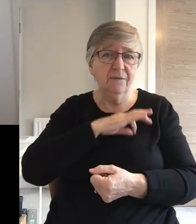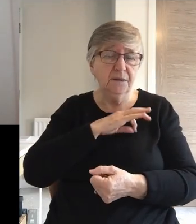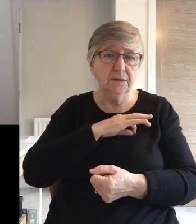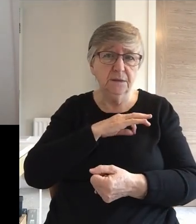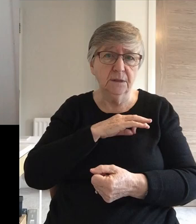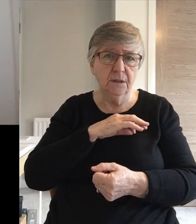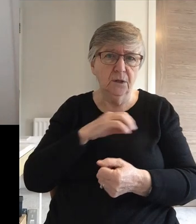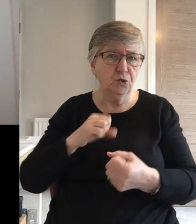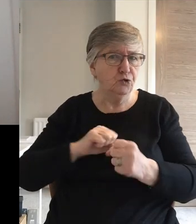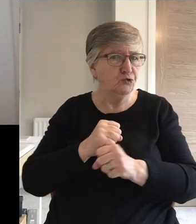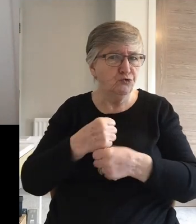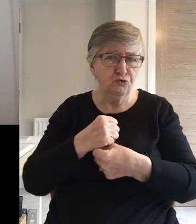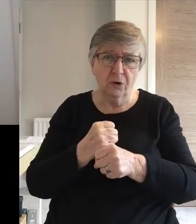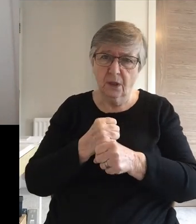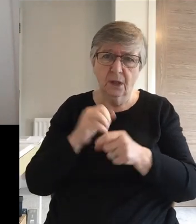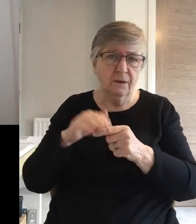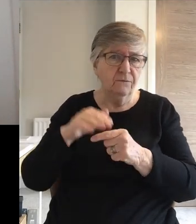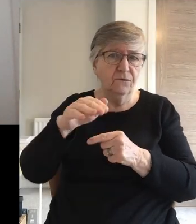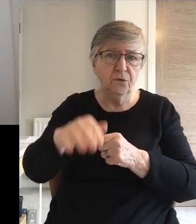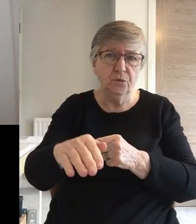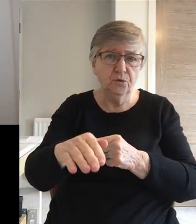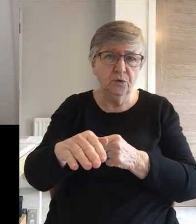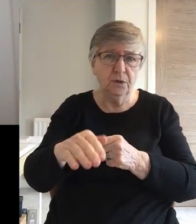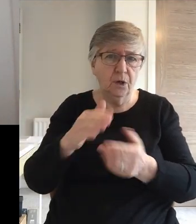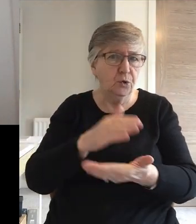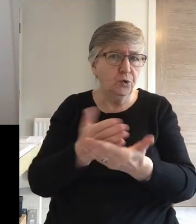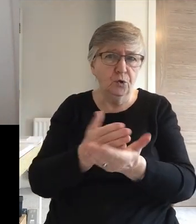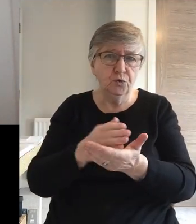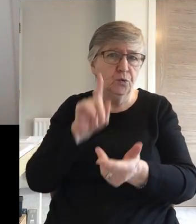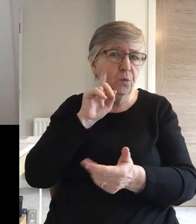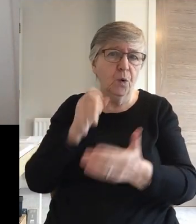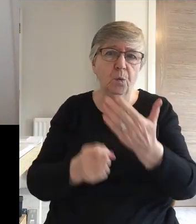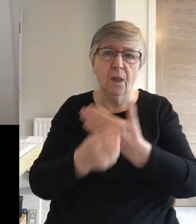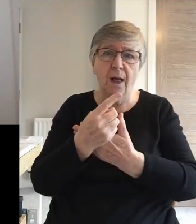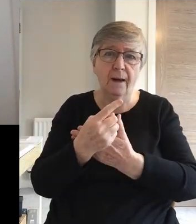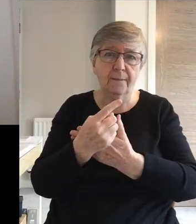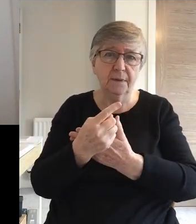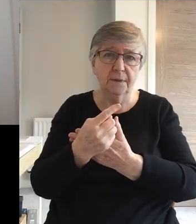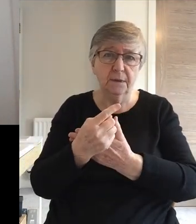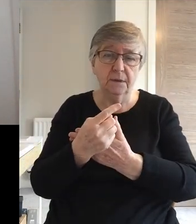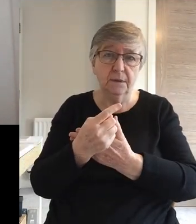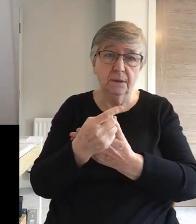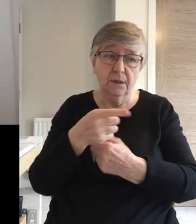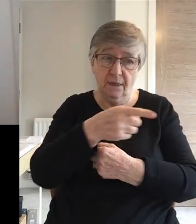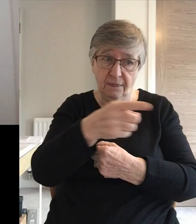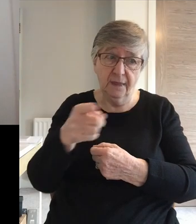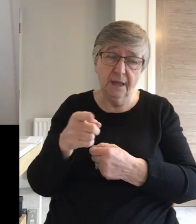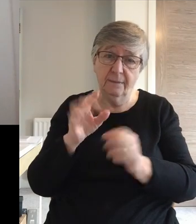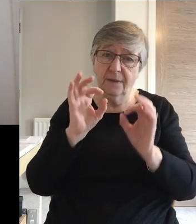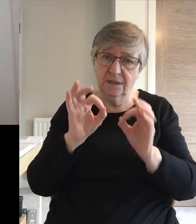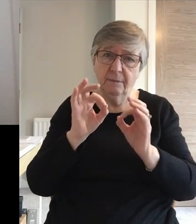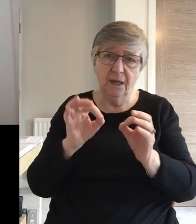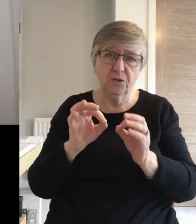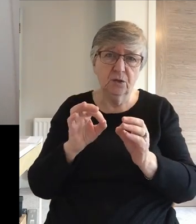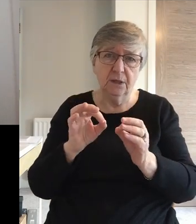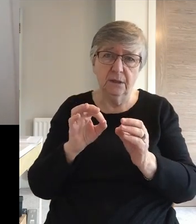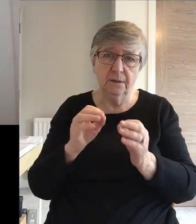forward. Uncertainty for what lies ahead affects us all, but for them in particular.